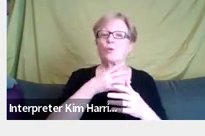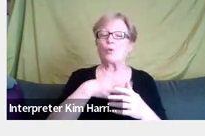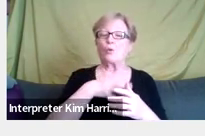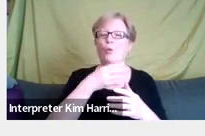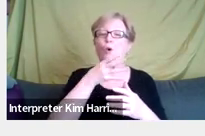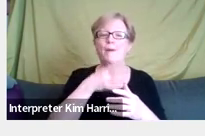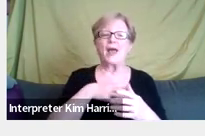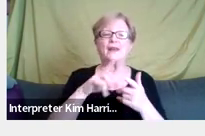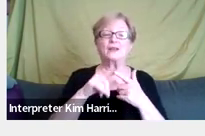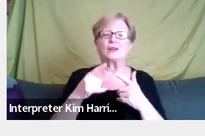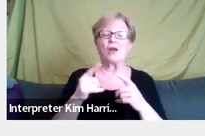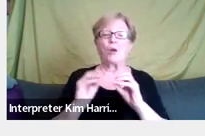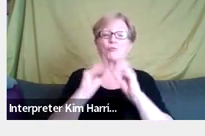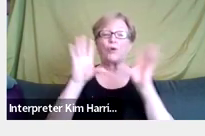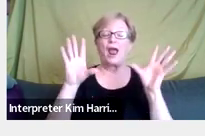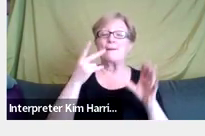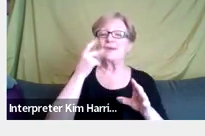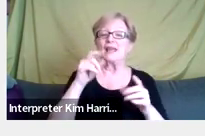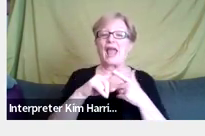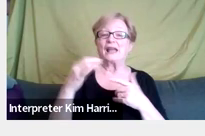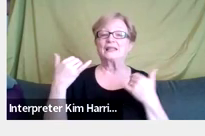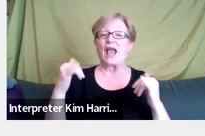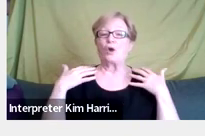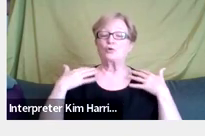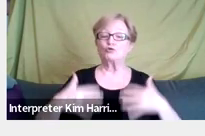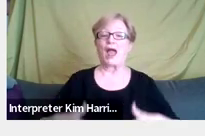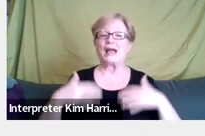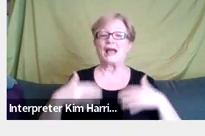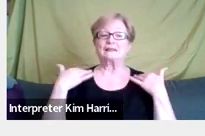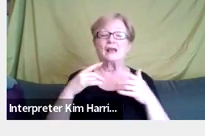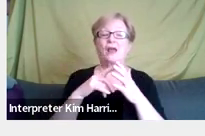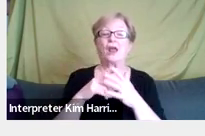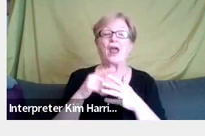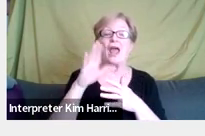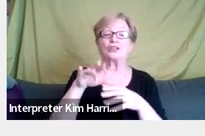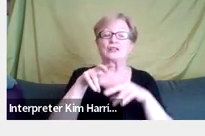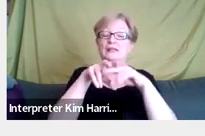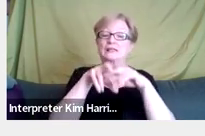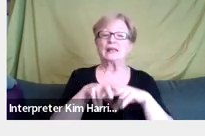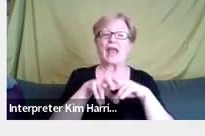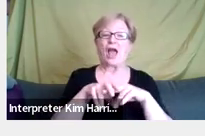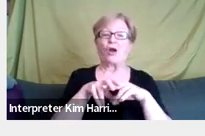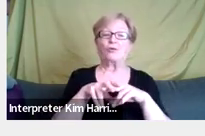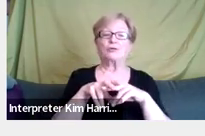pink and yellow dress, and she's sitting down